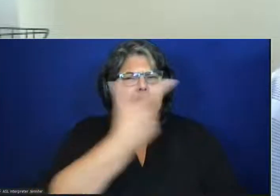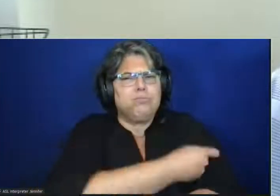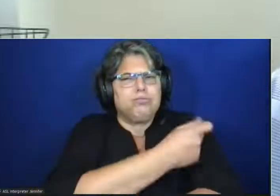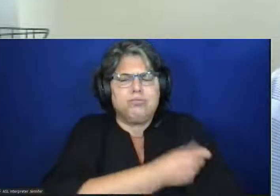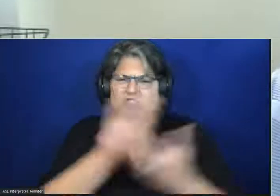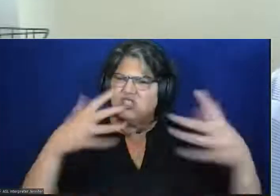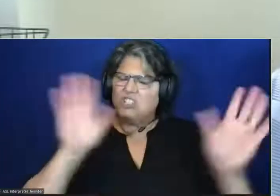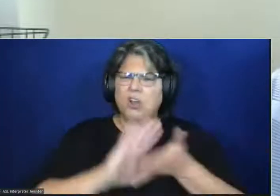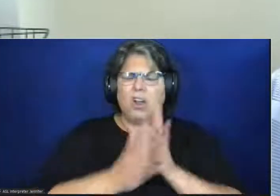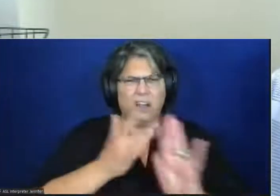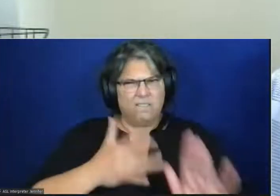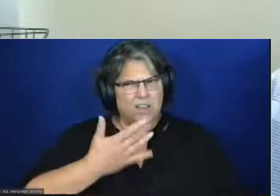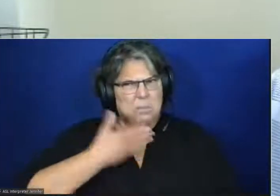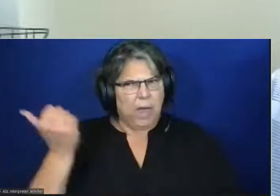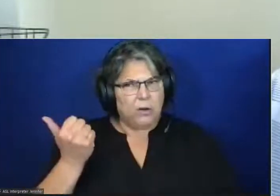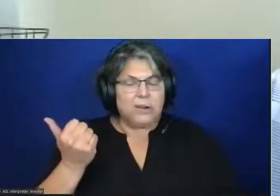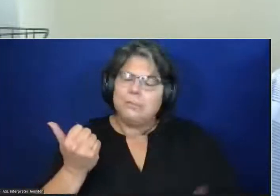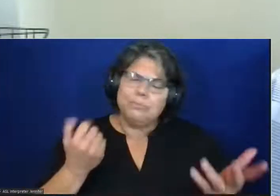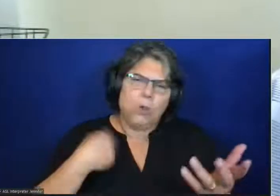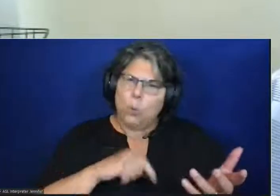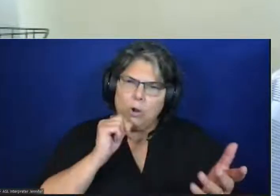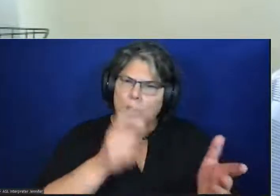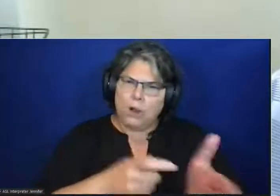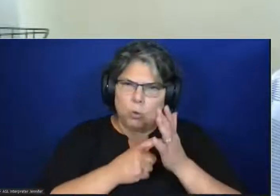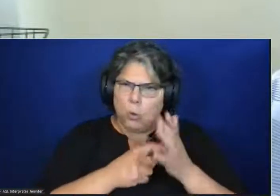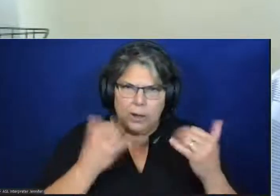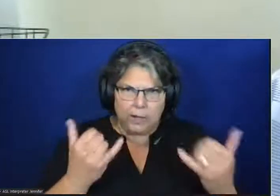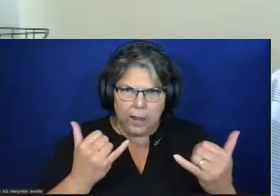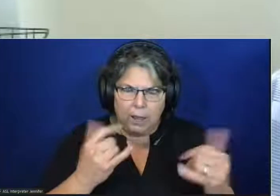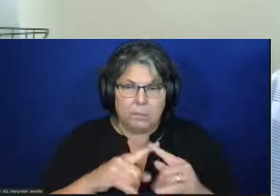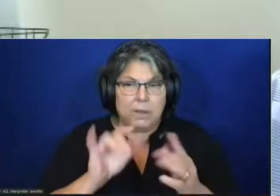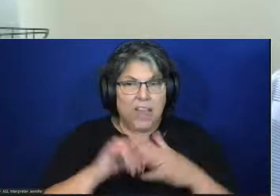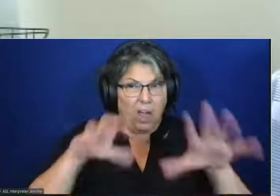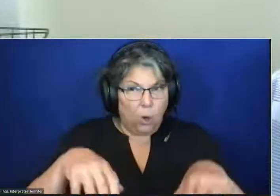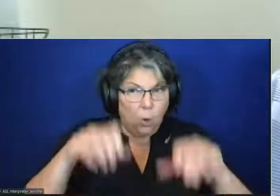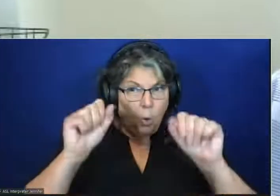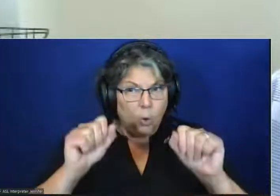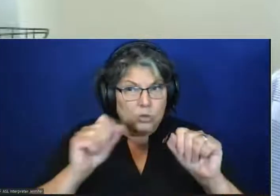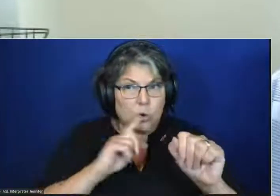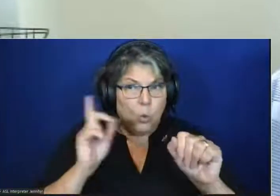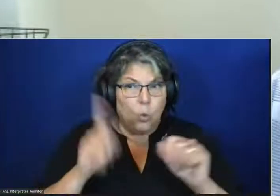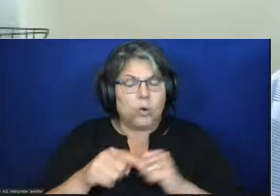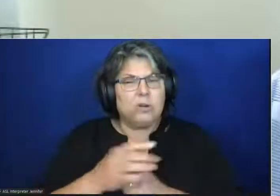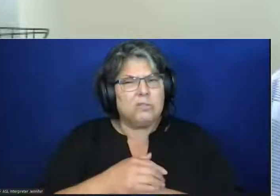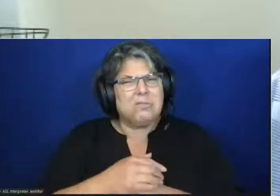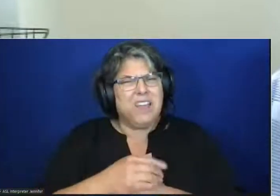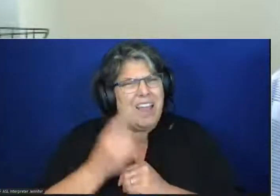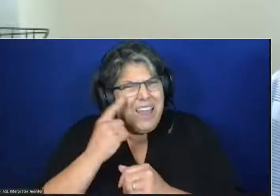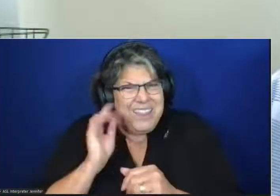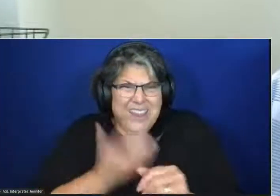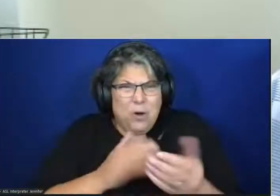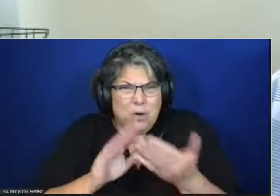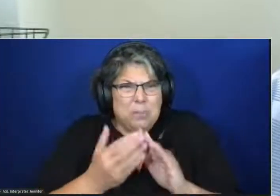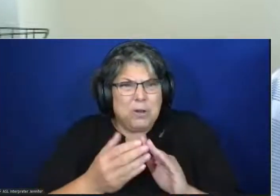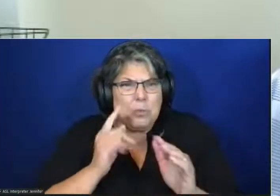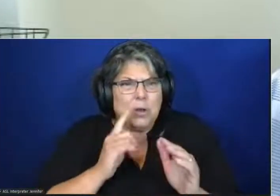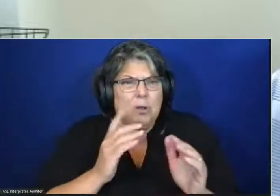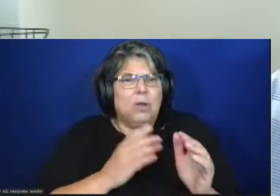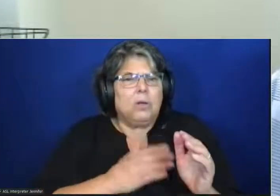now, but as this posting order is implemented, I think that our community will appreciate the transparency and more